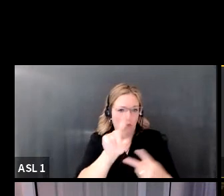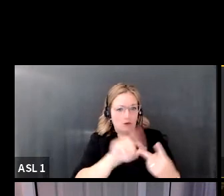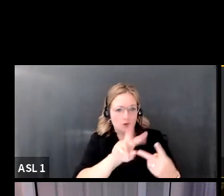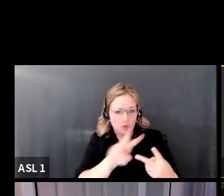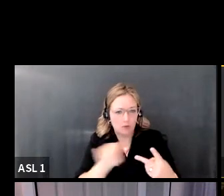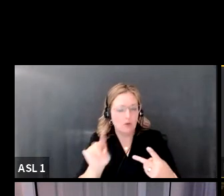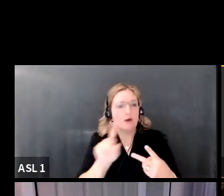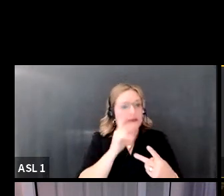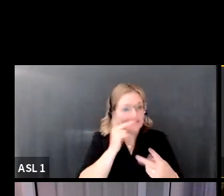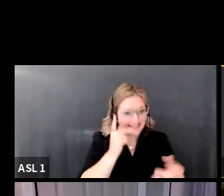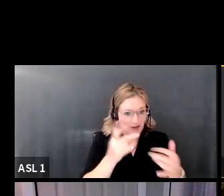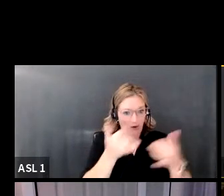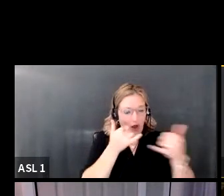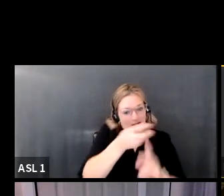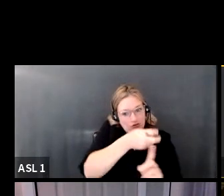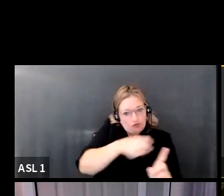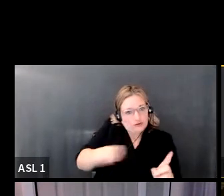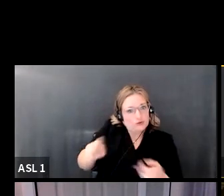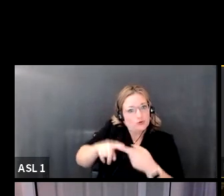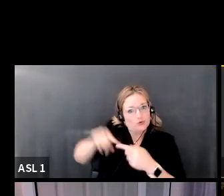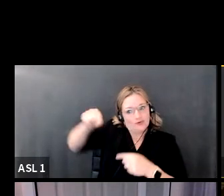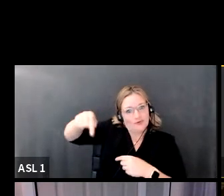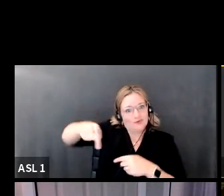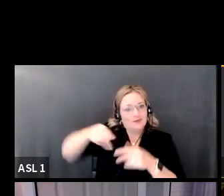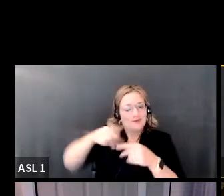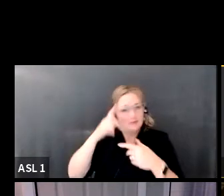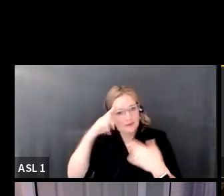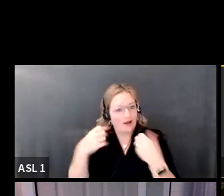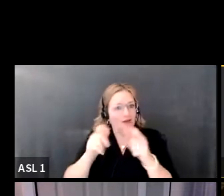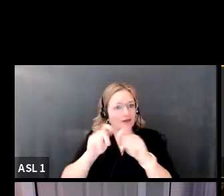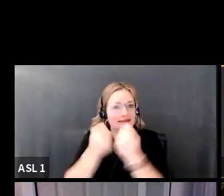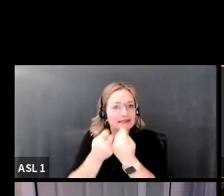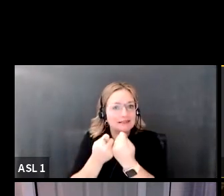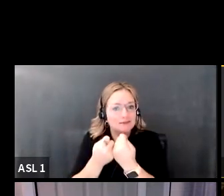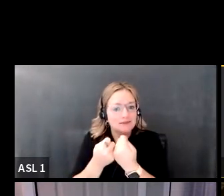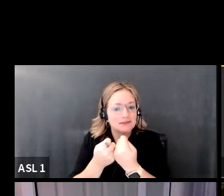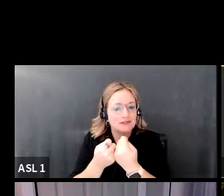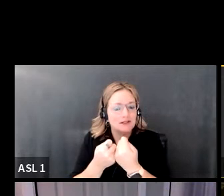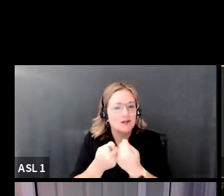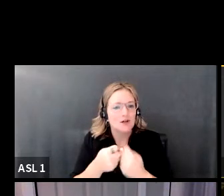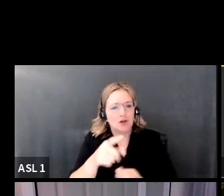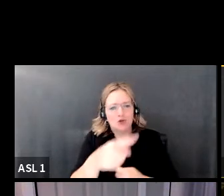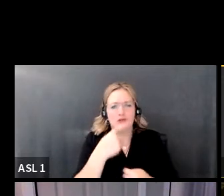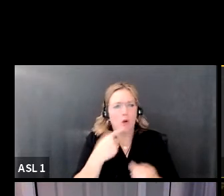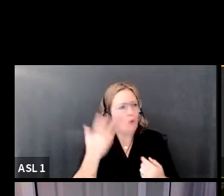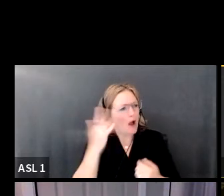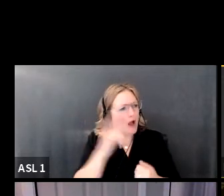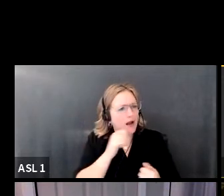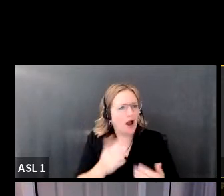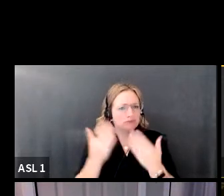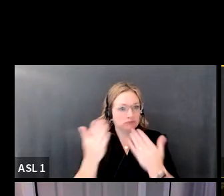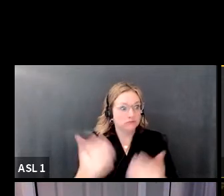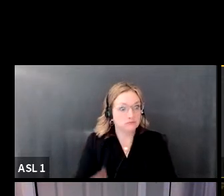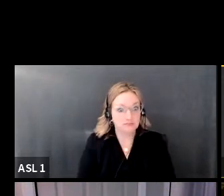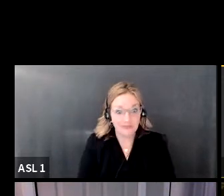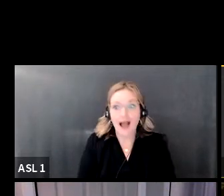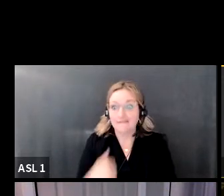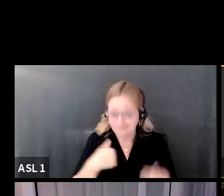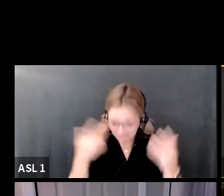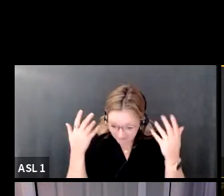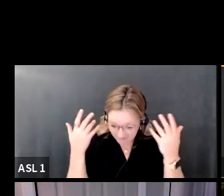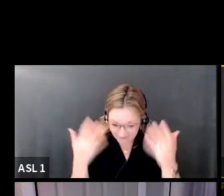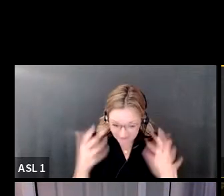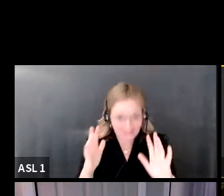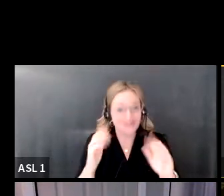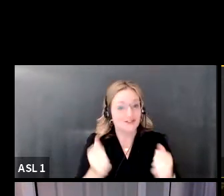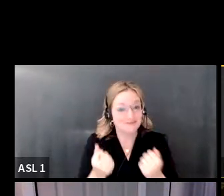so um and to your point i have brought motions uh on exactly this the one that was passed